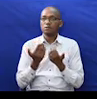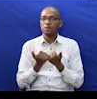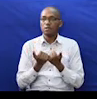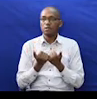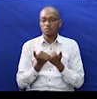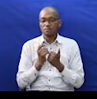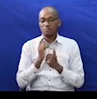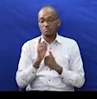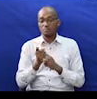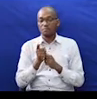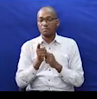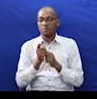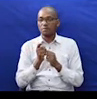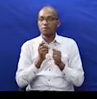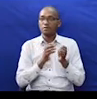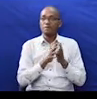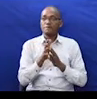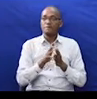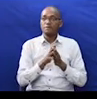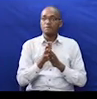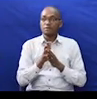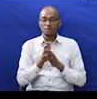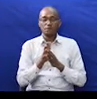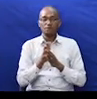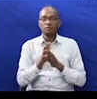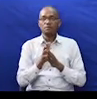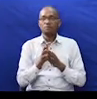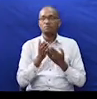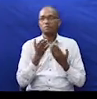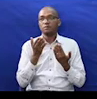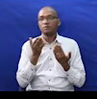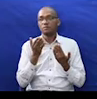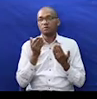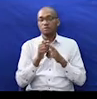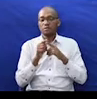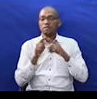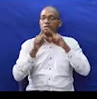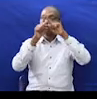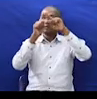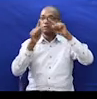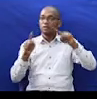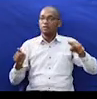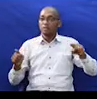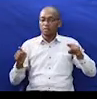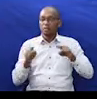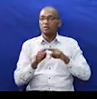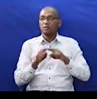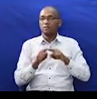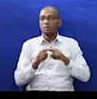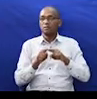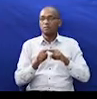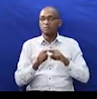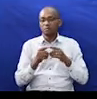defined as, so this is our right angle triangles, and